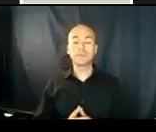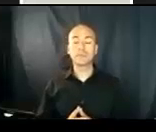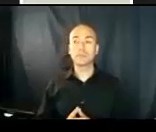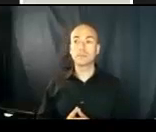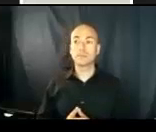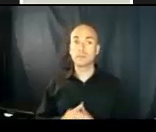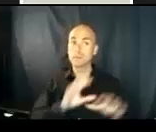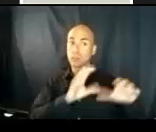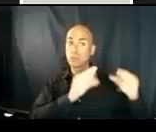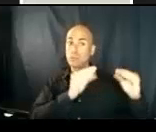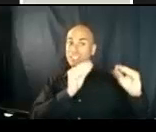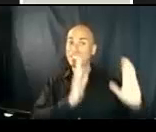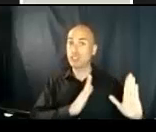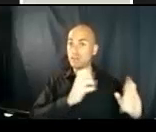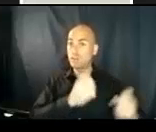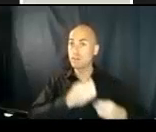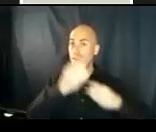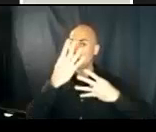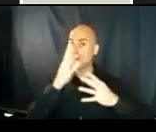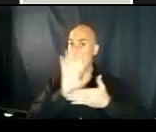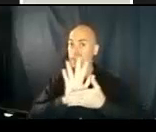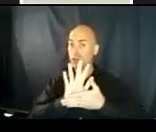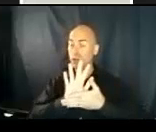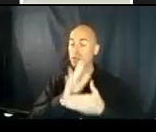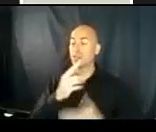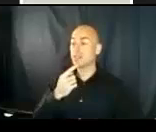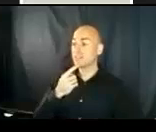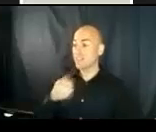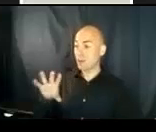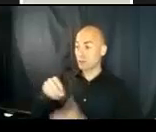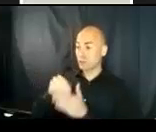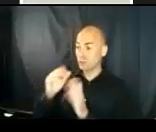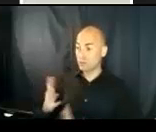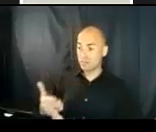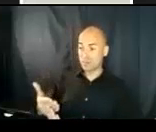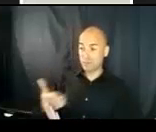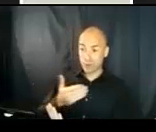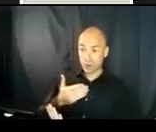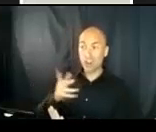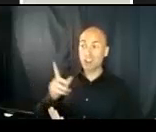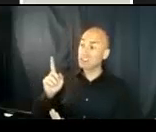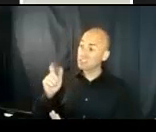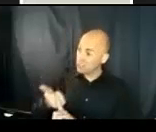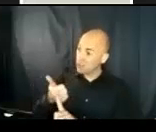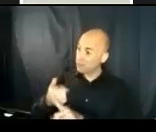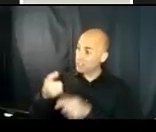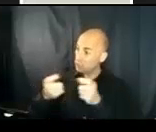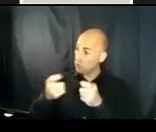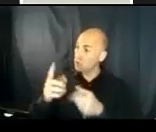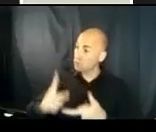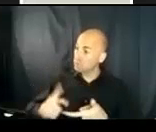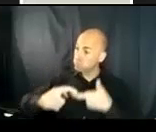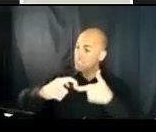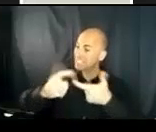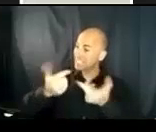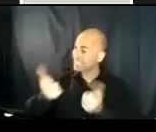put a video, tell the student before they even watch the video that they're allowed to pause it at any time. And not only that,